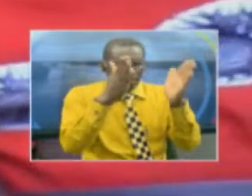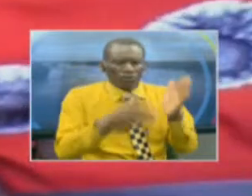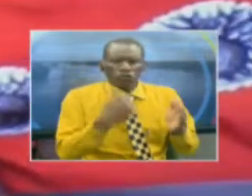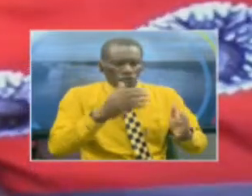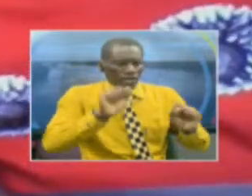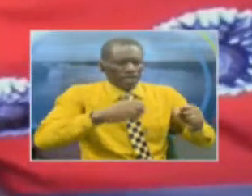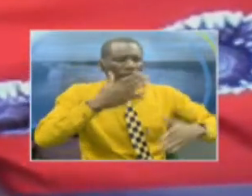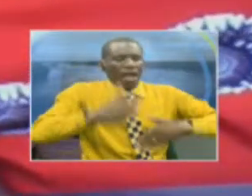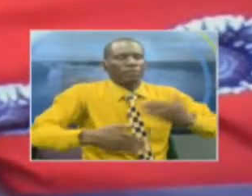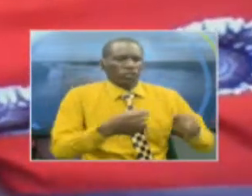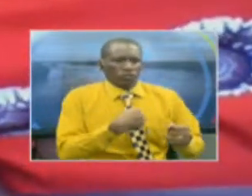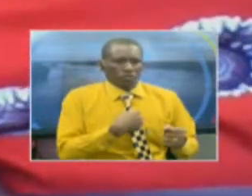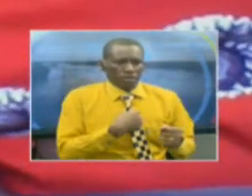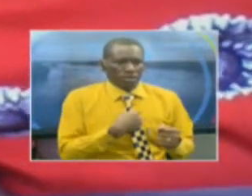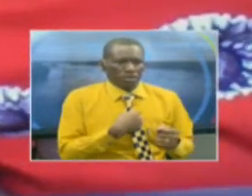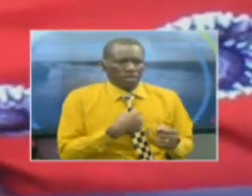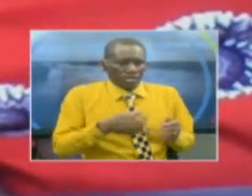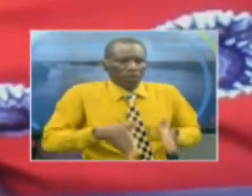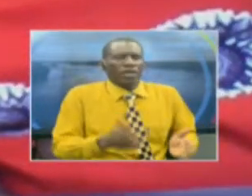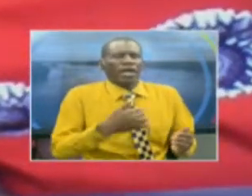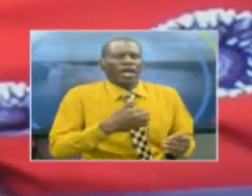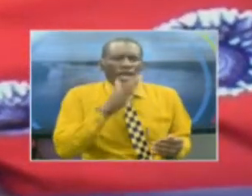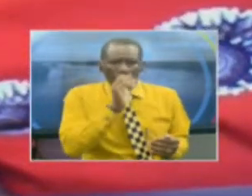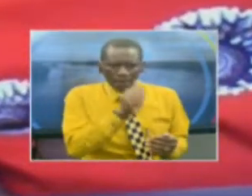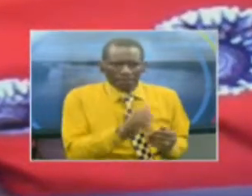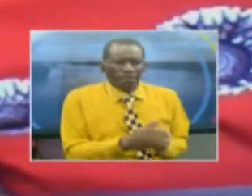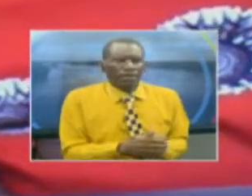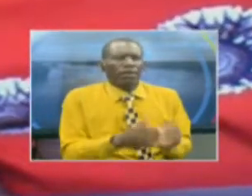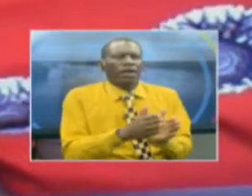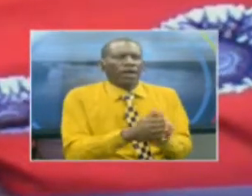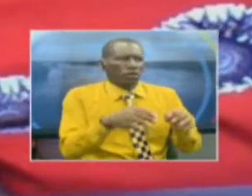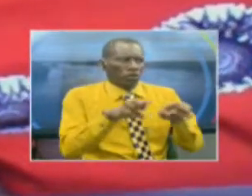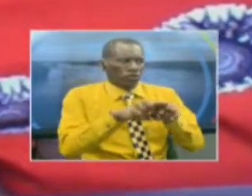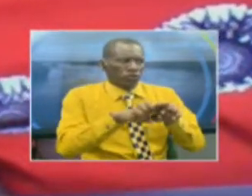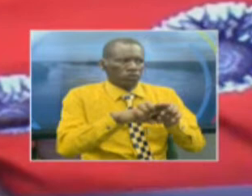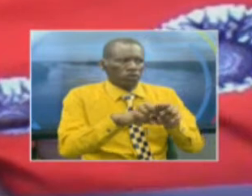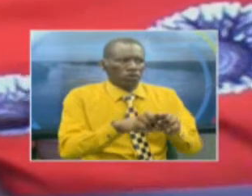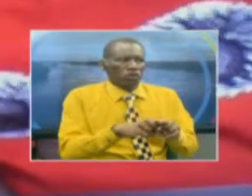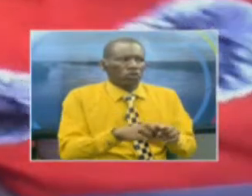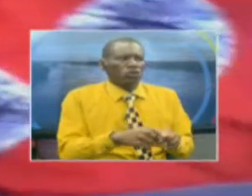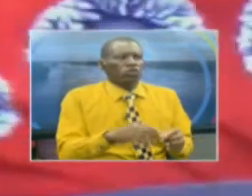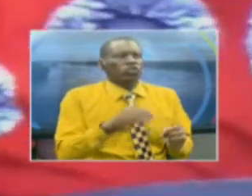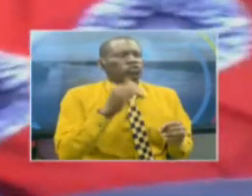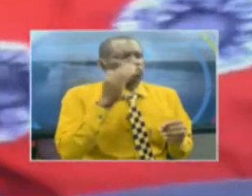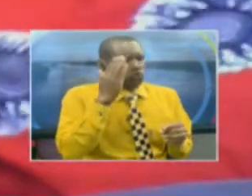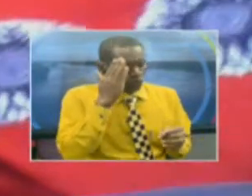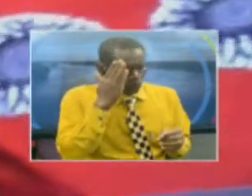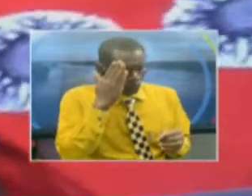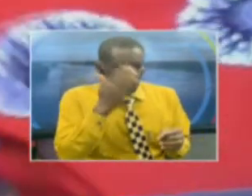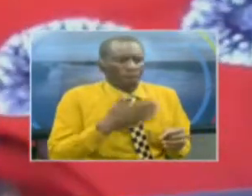me for whom I was. And to know my worth.